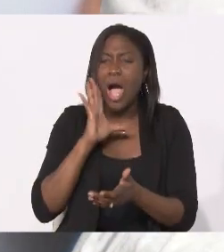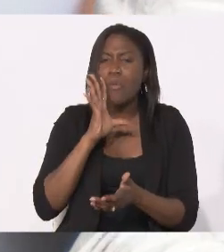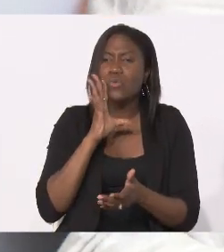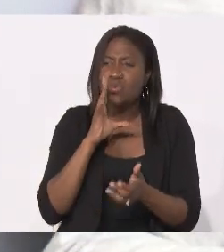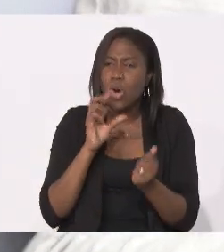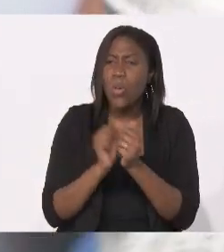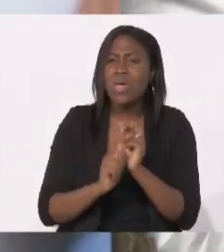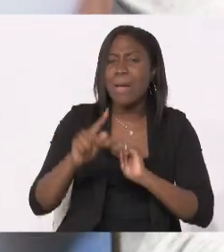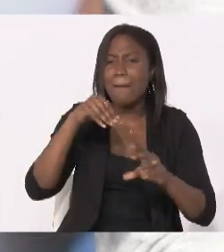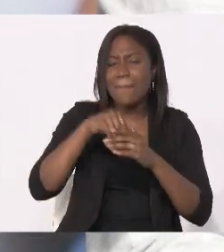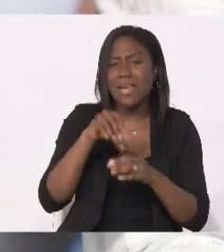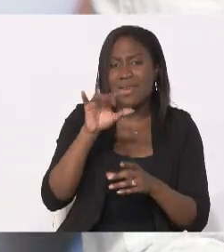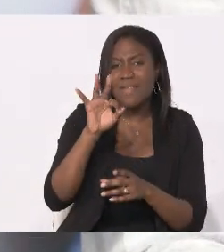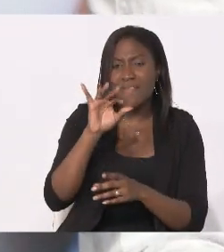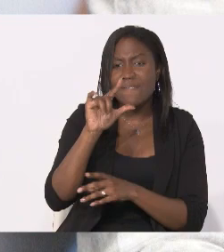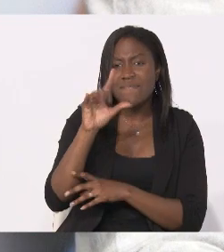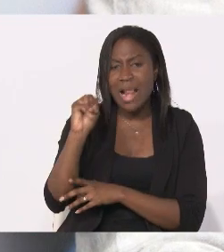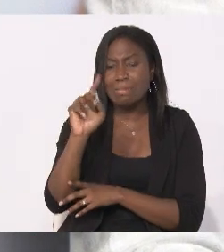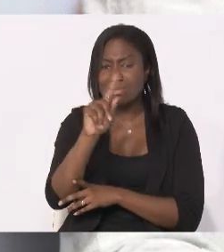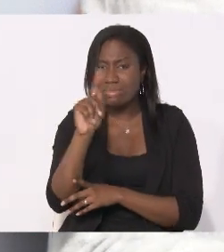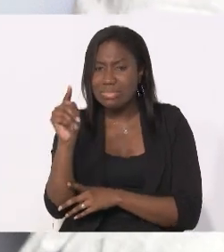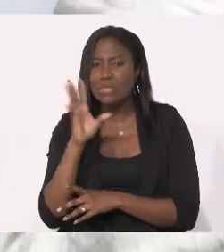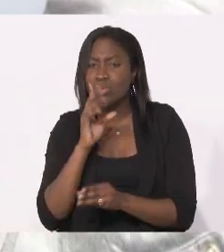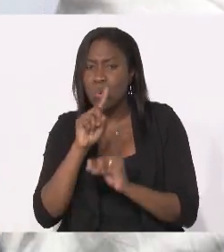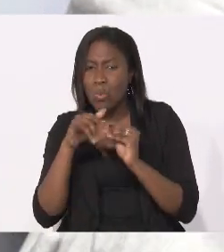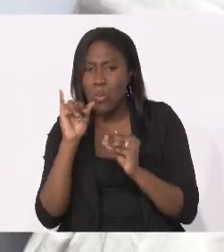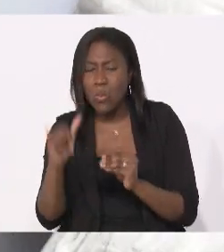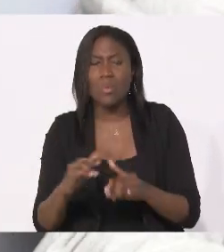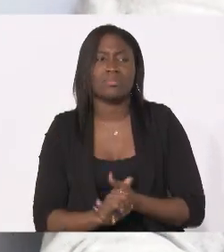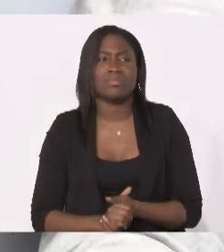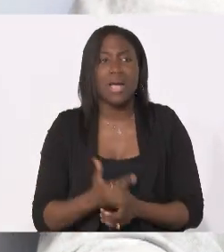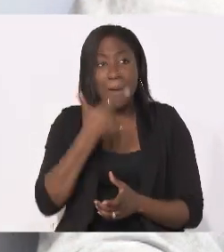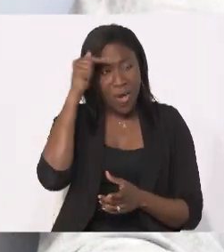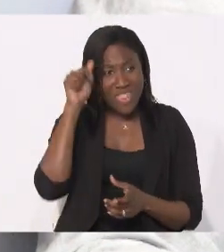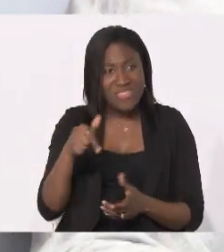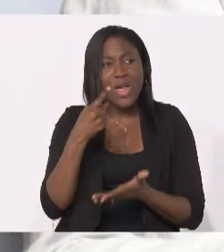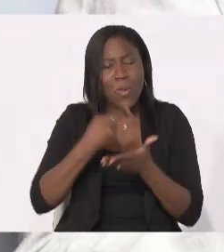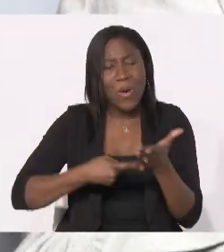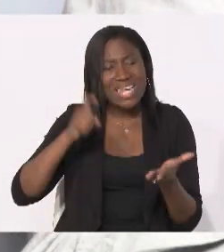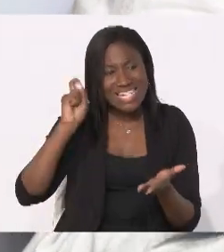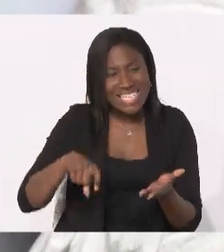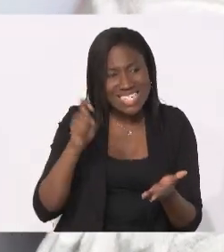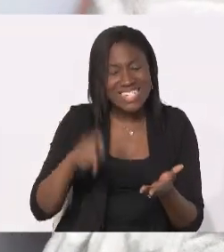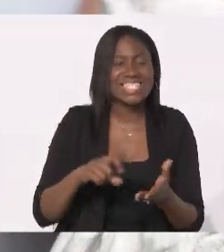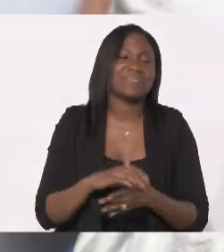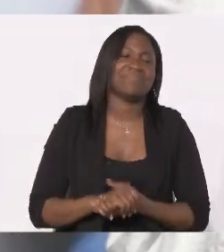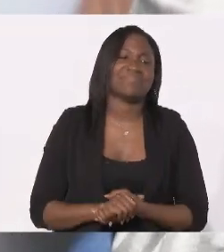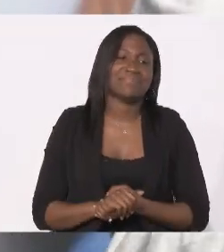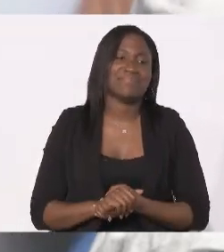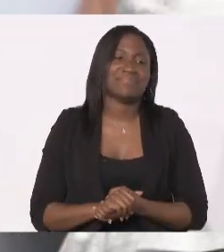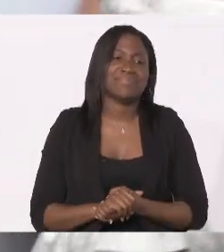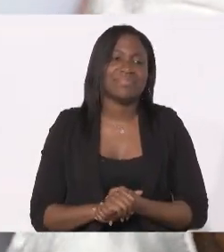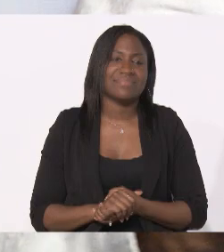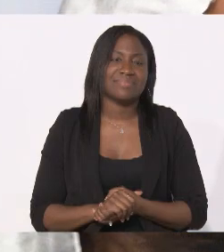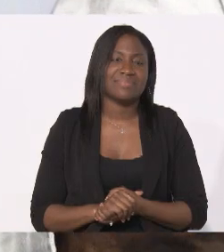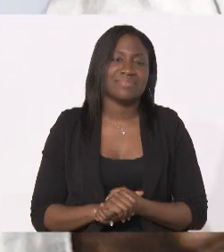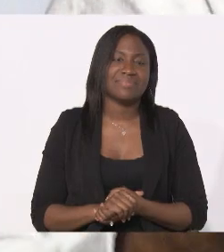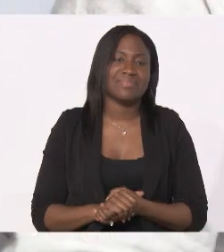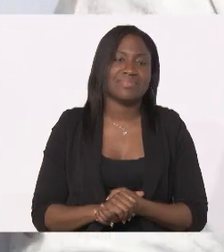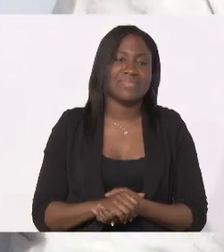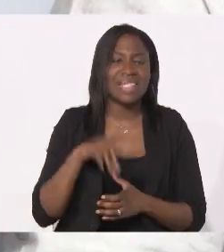was Slumdog Millionaires? Or Slumdog. Slumdog Millionaires. Fantastic. Did that show India in a bad light? You know what? People want to run and make